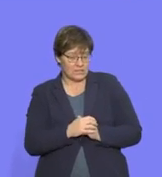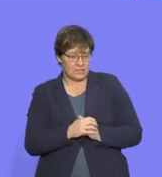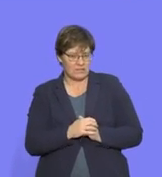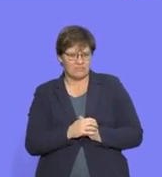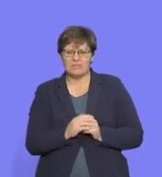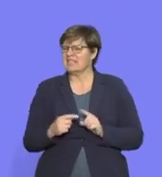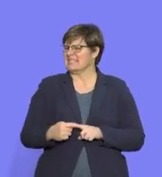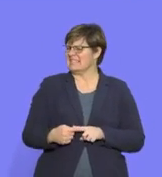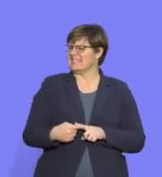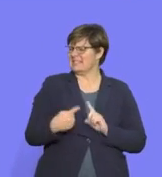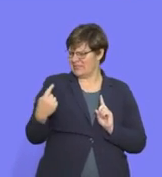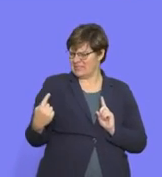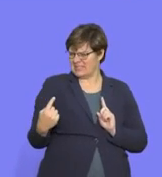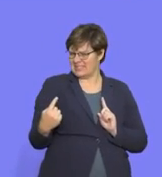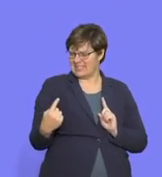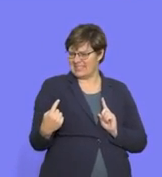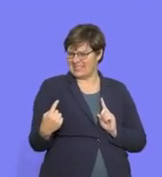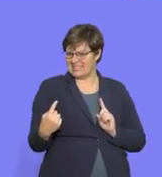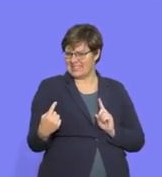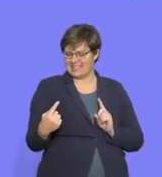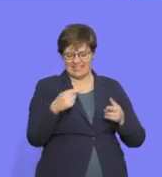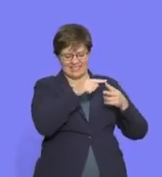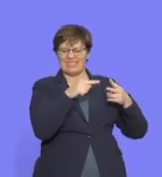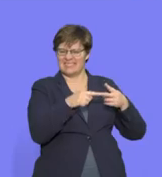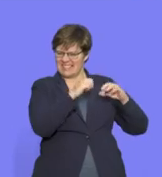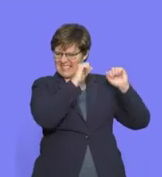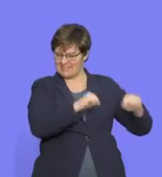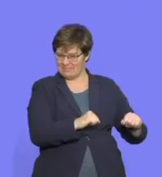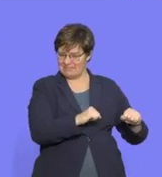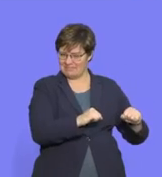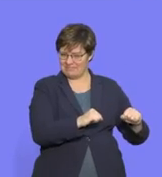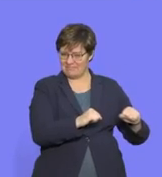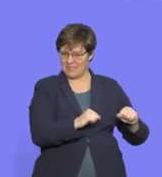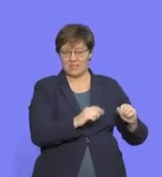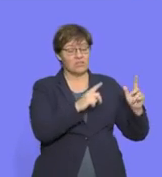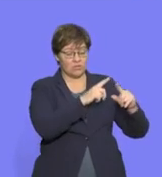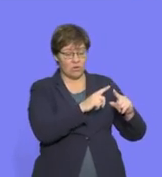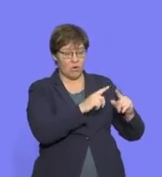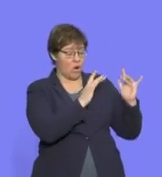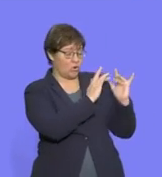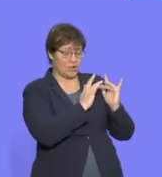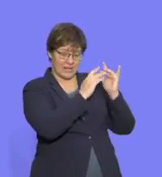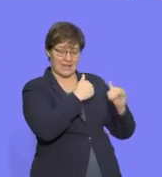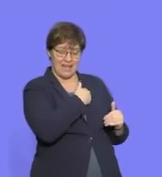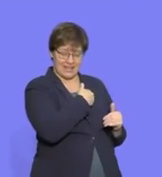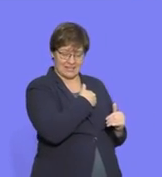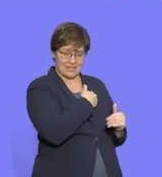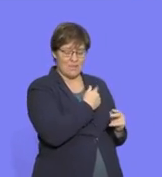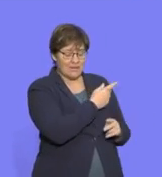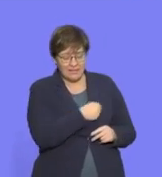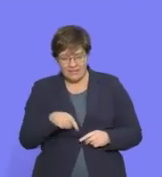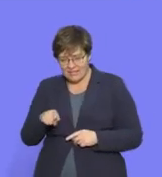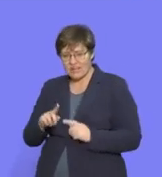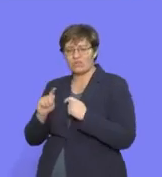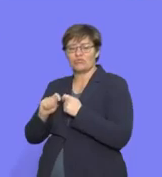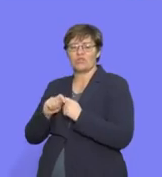at is a different part to the cardiovascular system. So all of those were connected to the heart, but there